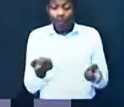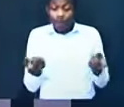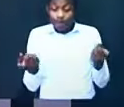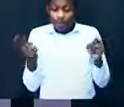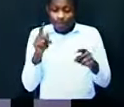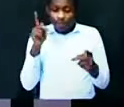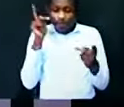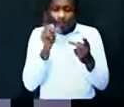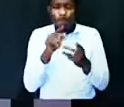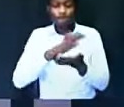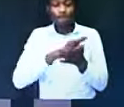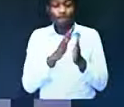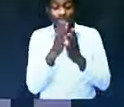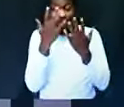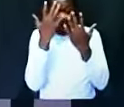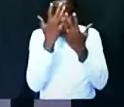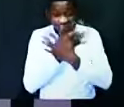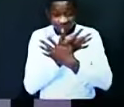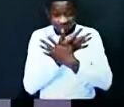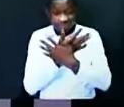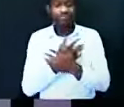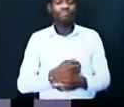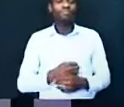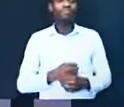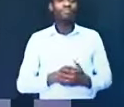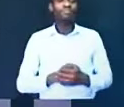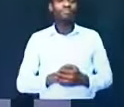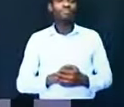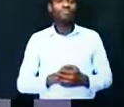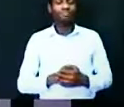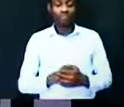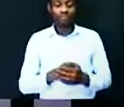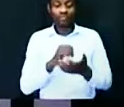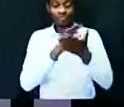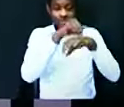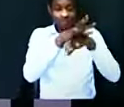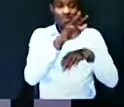the believers sent Paul and Silas away to Berea.